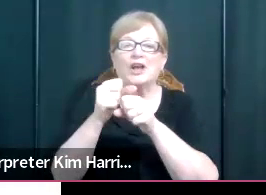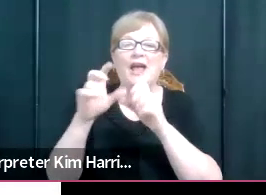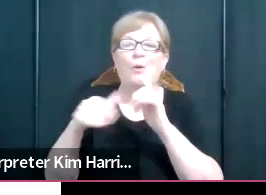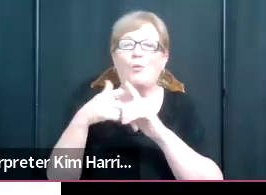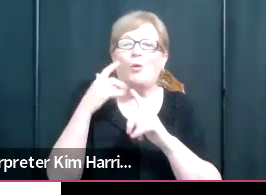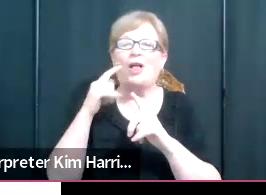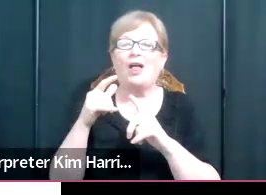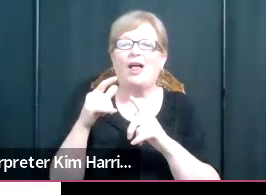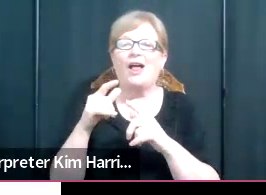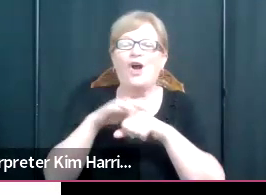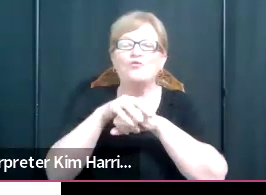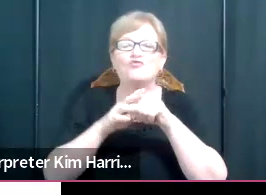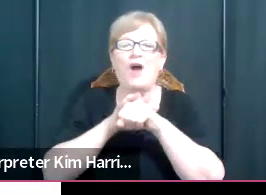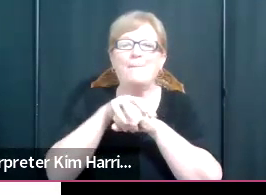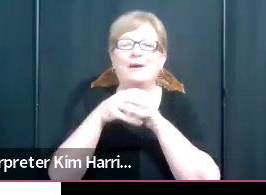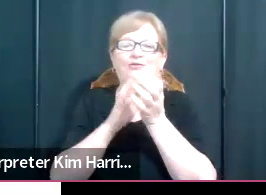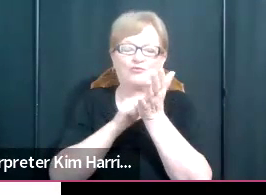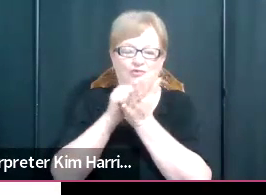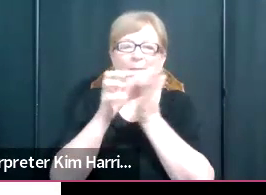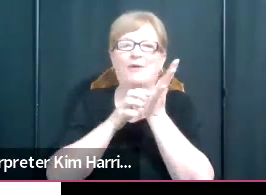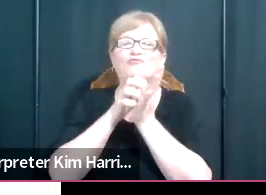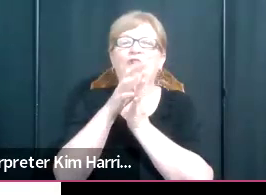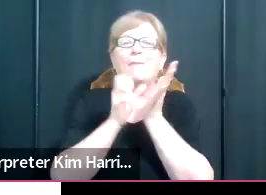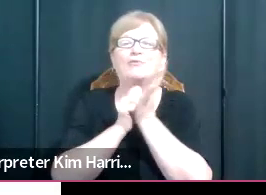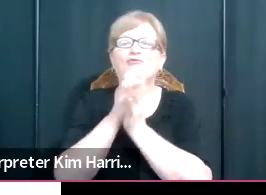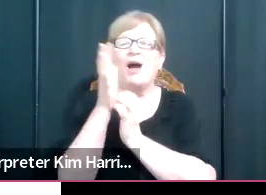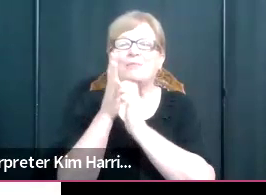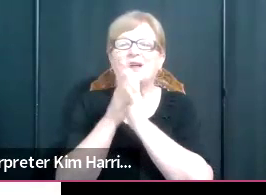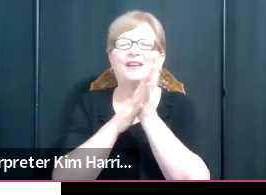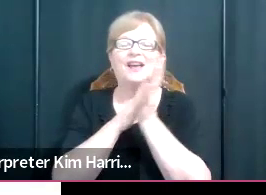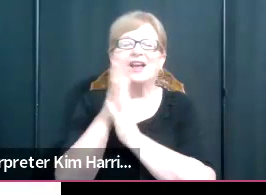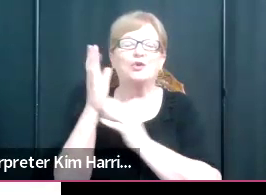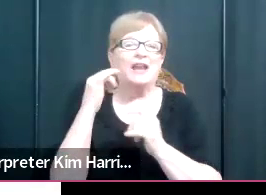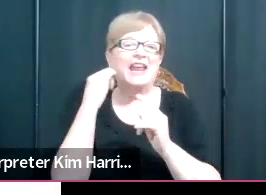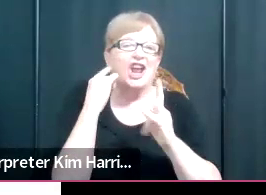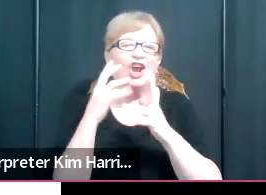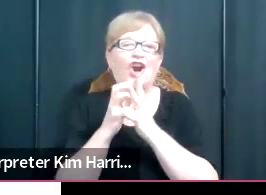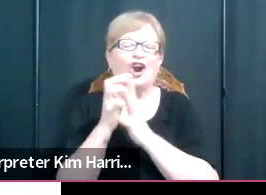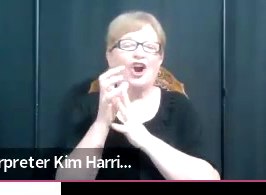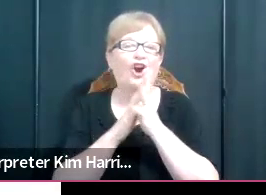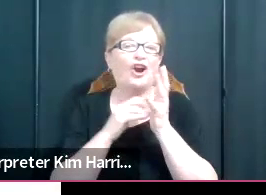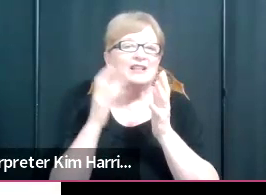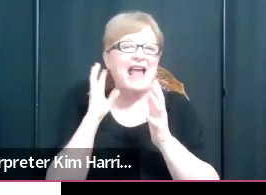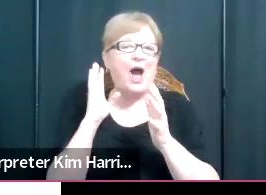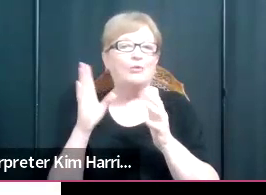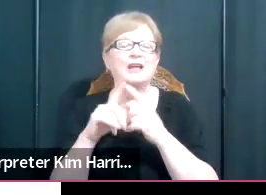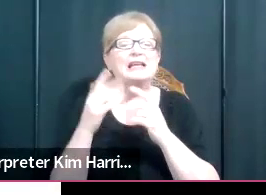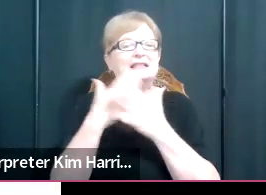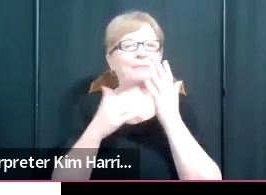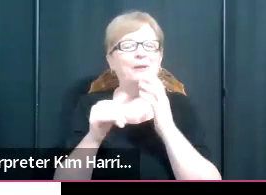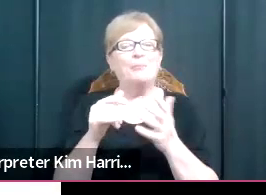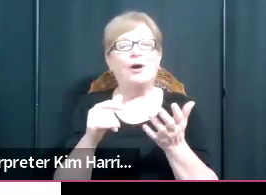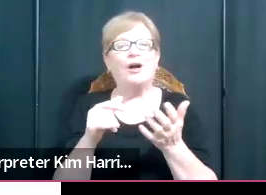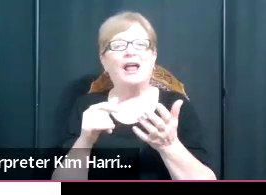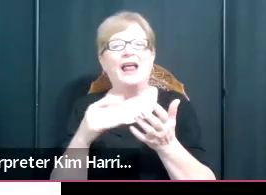like rubs and grinds and gives you kind of a different input there. Some people liken it to like nails on a chalkboard kind